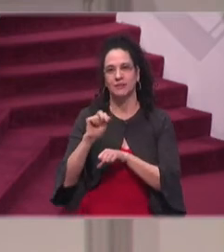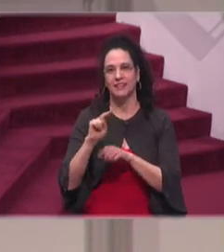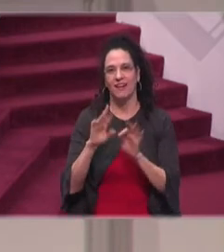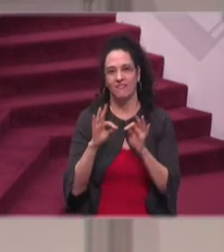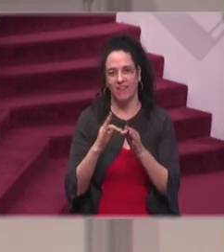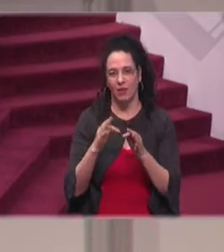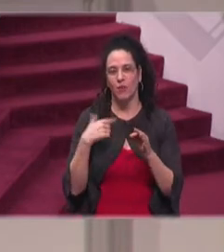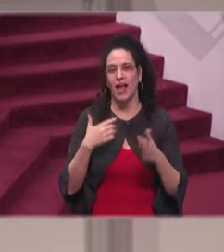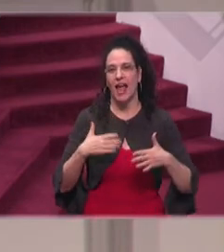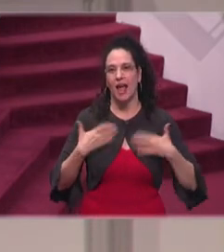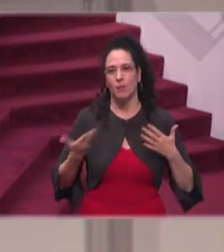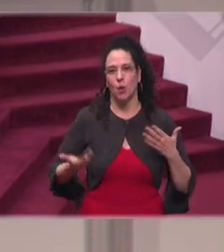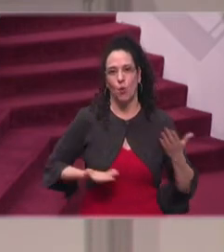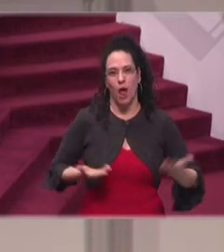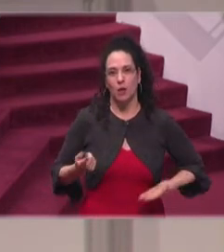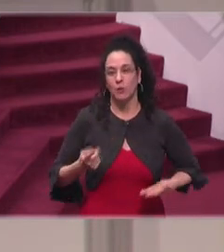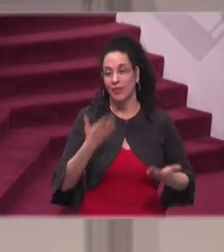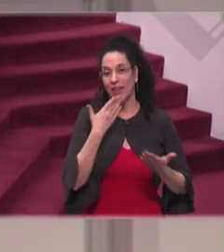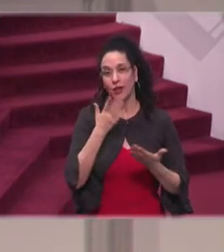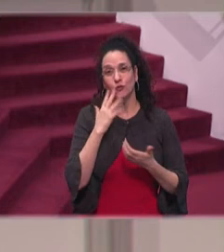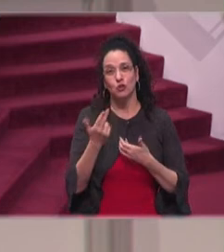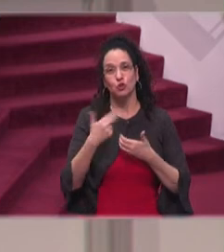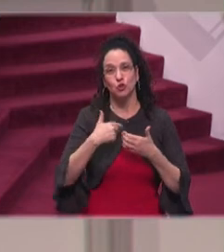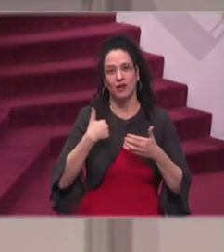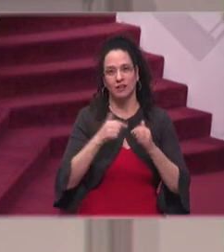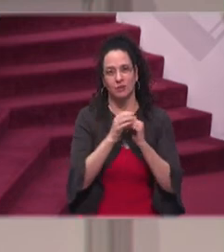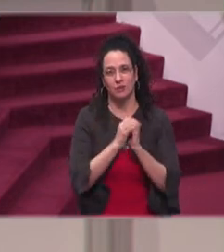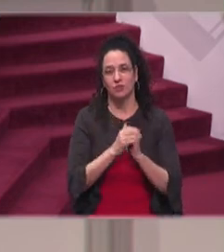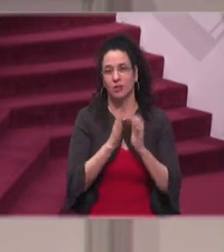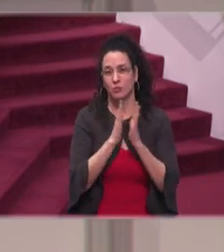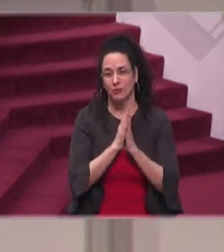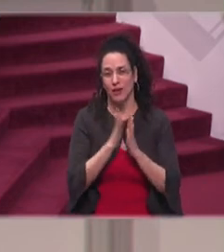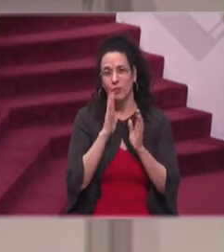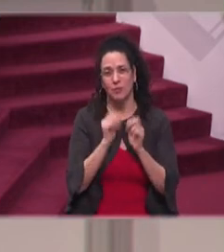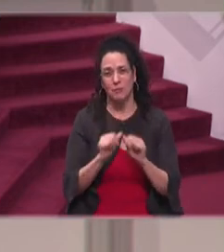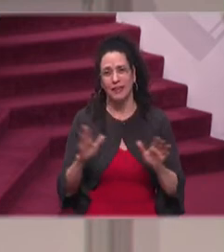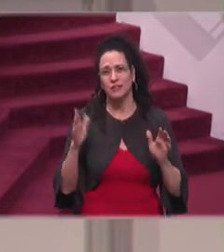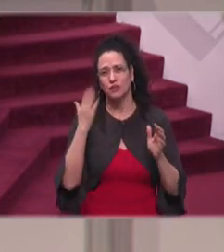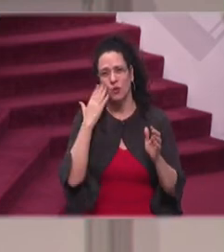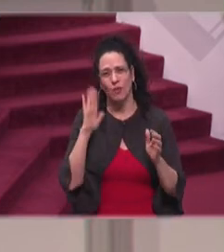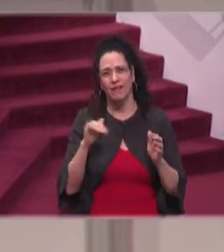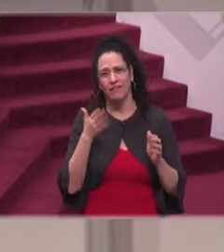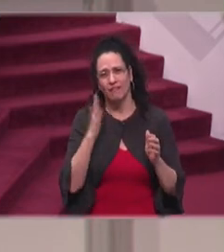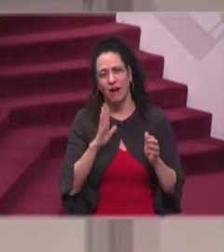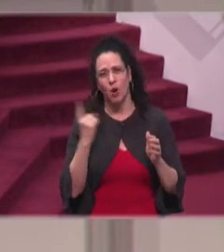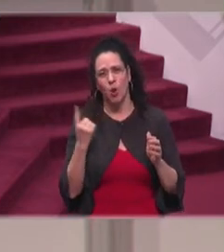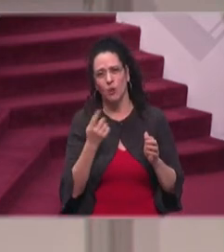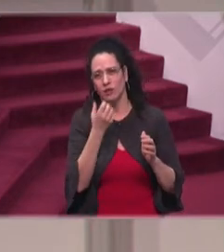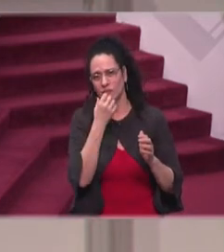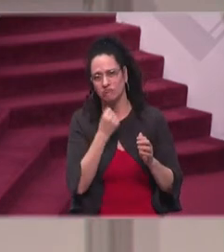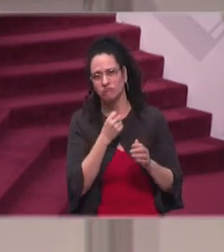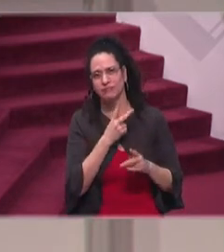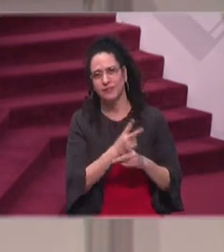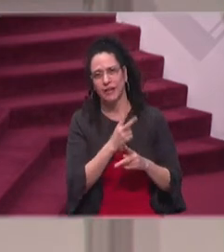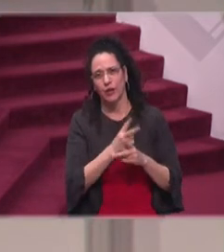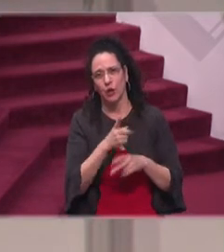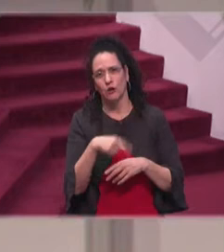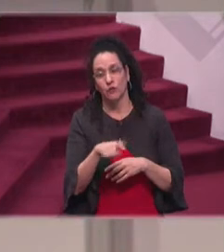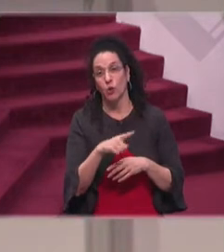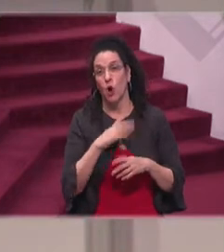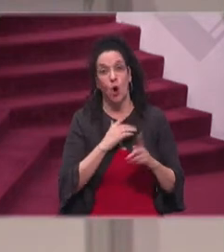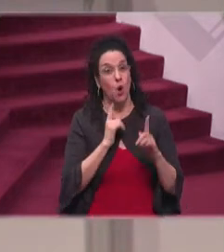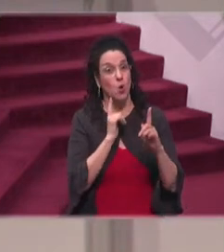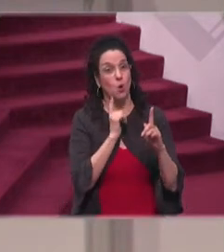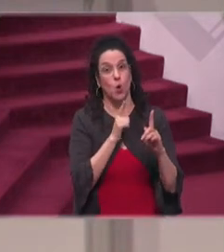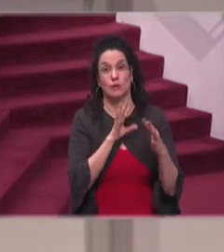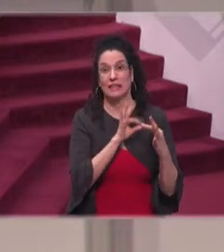morning for worship and pray that you be blessed, knowing that God is always watching over you. Our mission is to connect people who have a